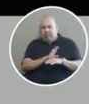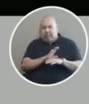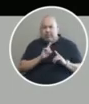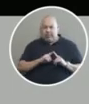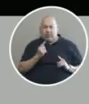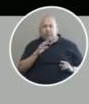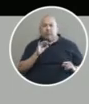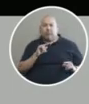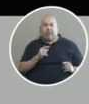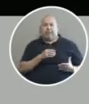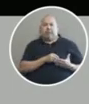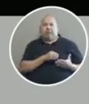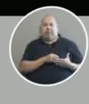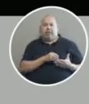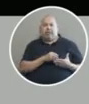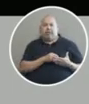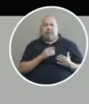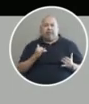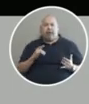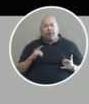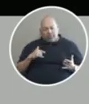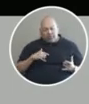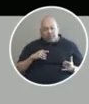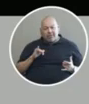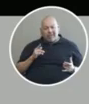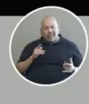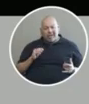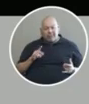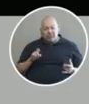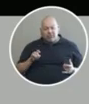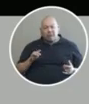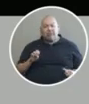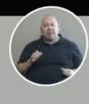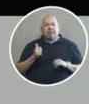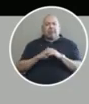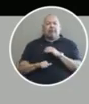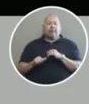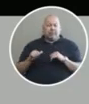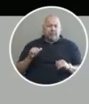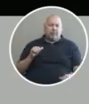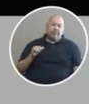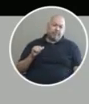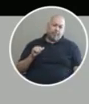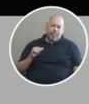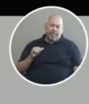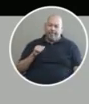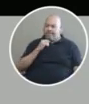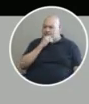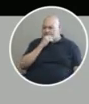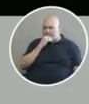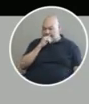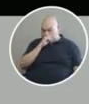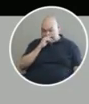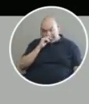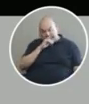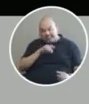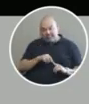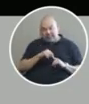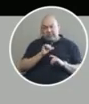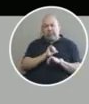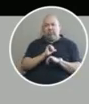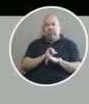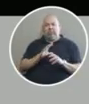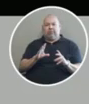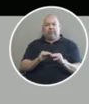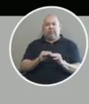in grants. Now, the item should be under the special work